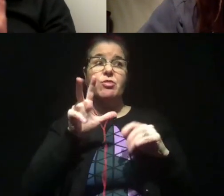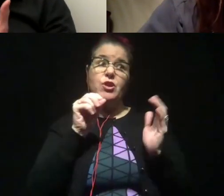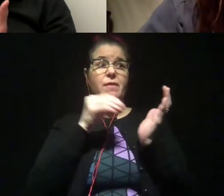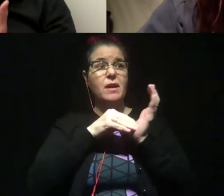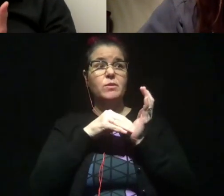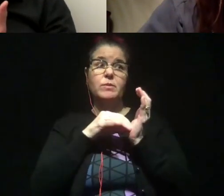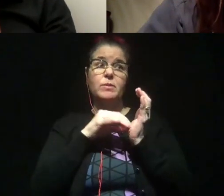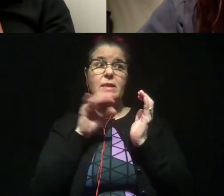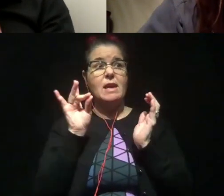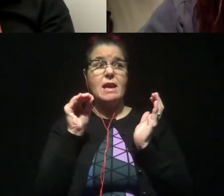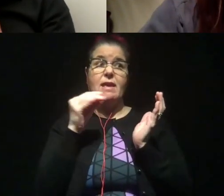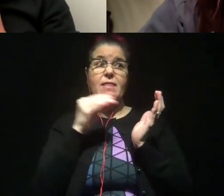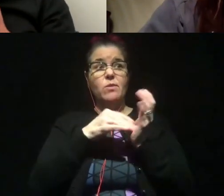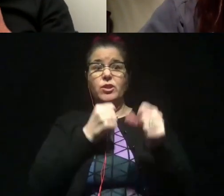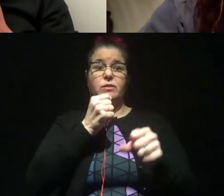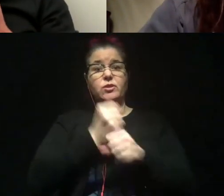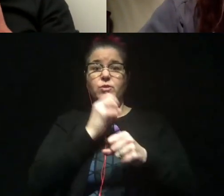about 80,000 years old.